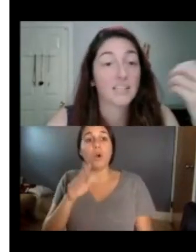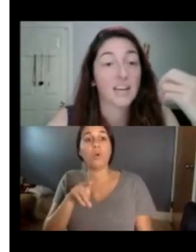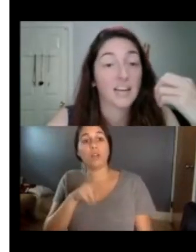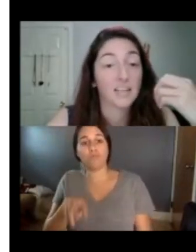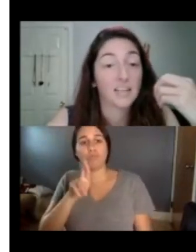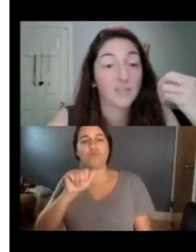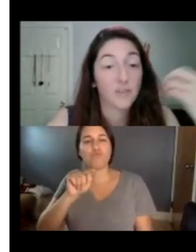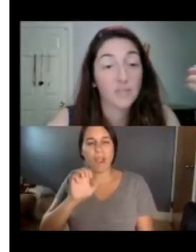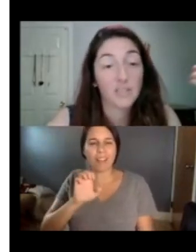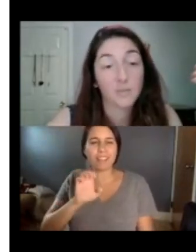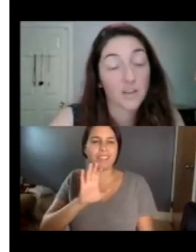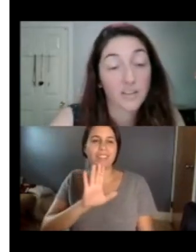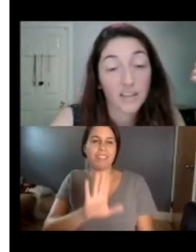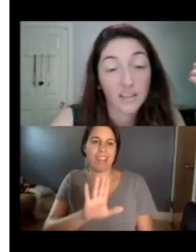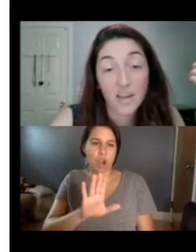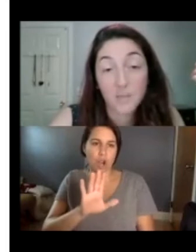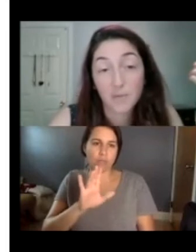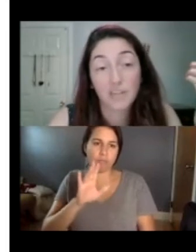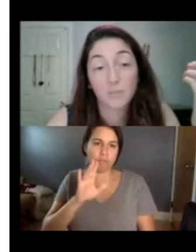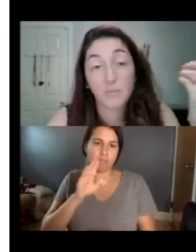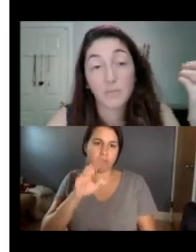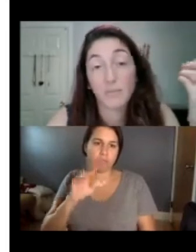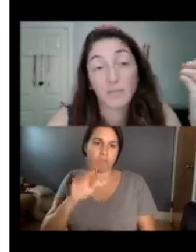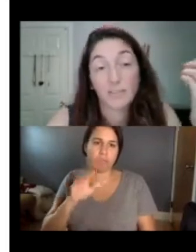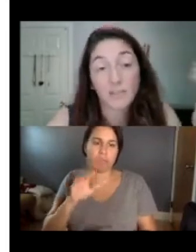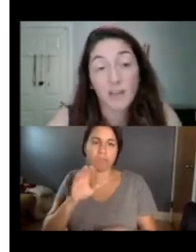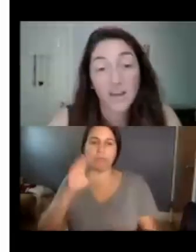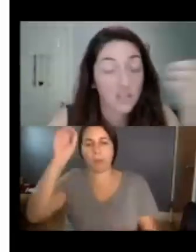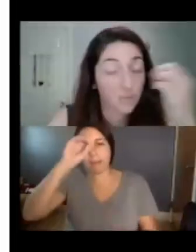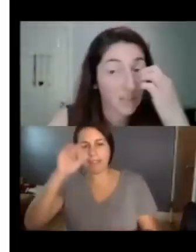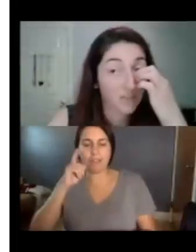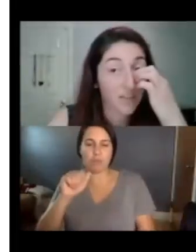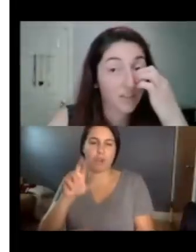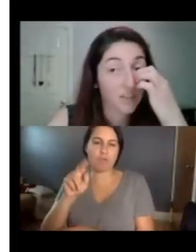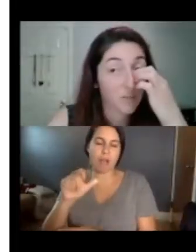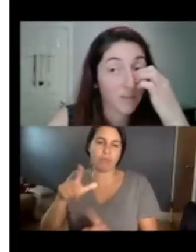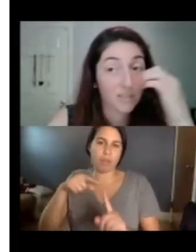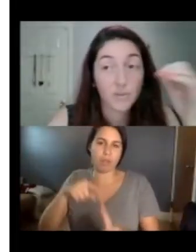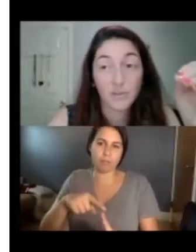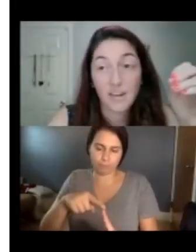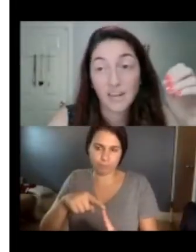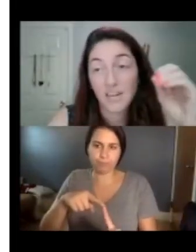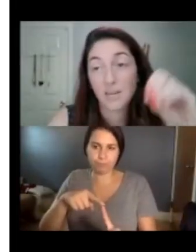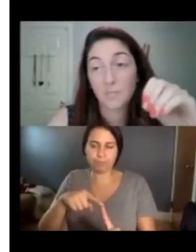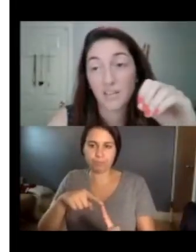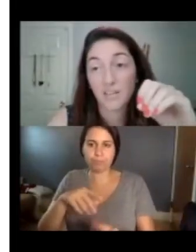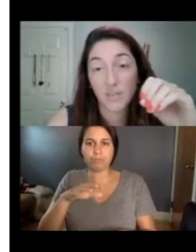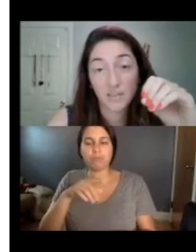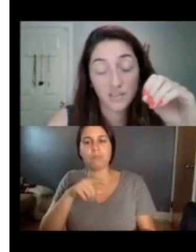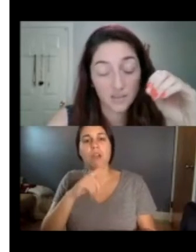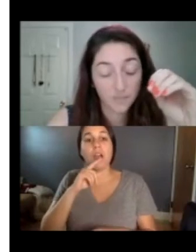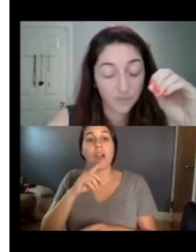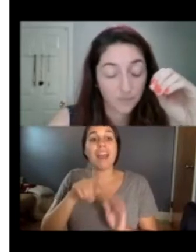the task, and from this we saw that the nightmare participants do have higher subjective arousal in response to both negative and